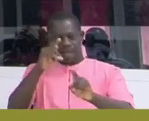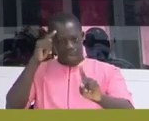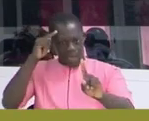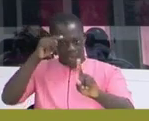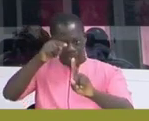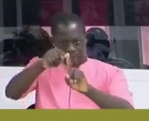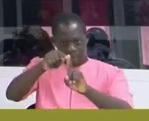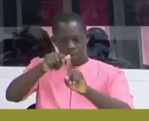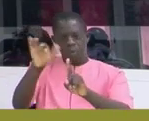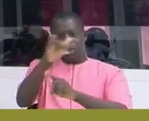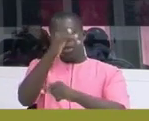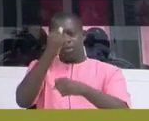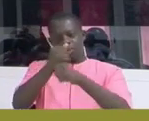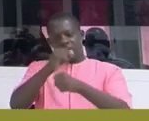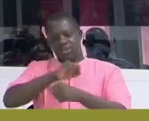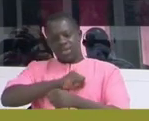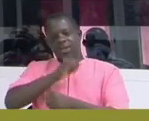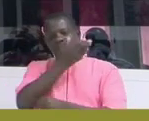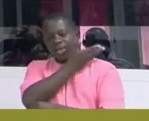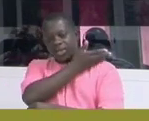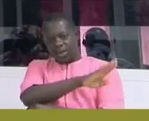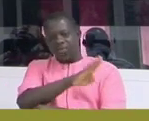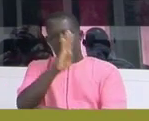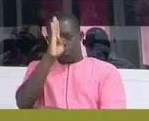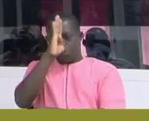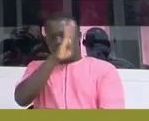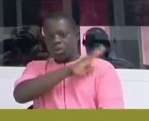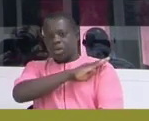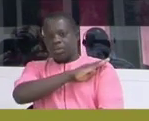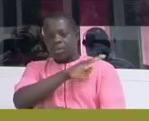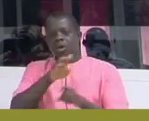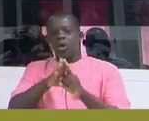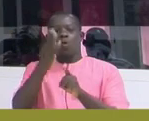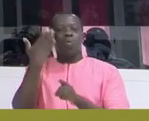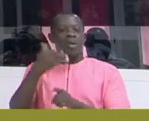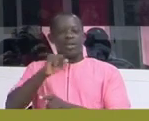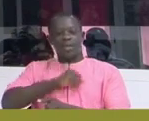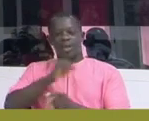uh the intention, the aim which made me leave Bam.